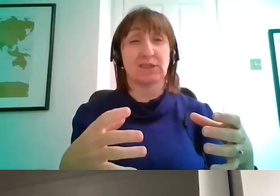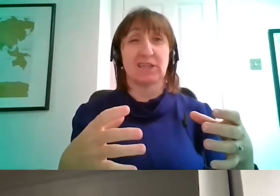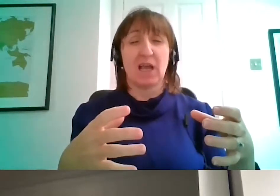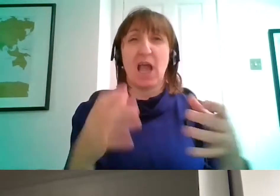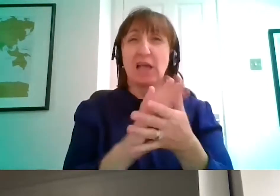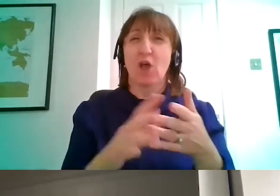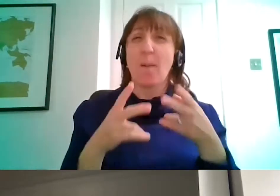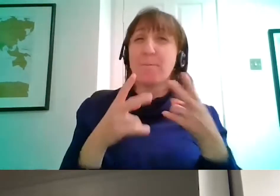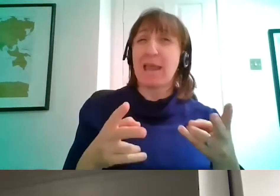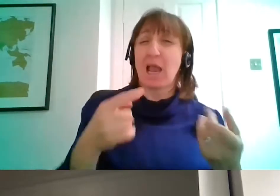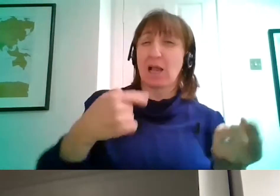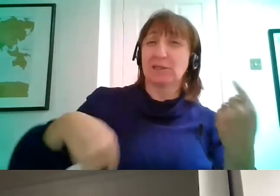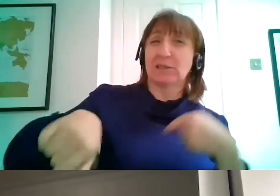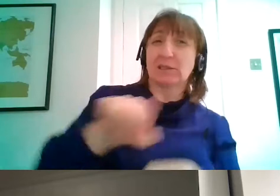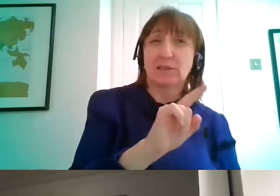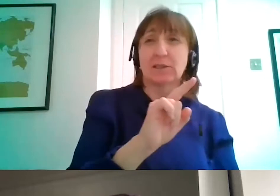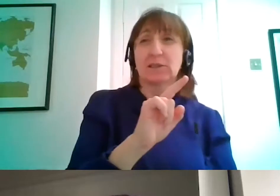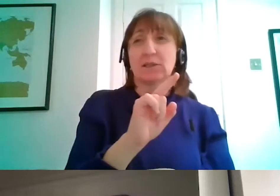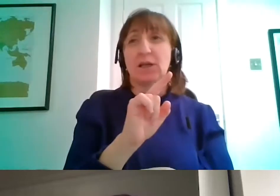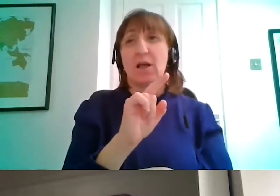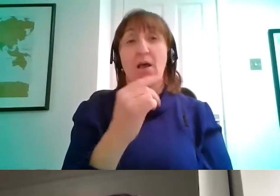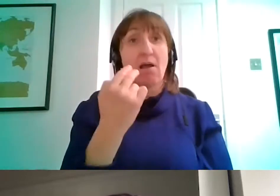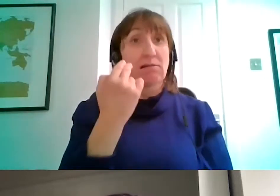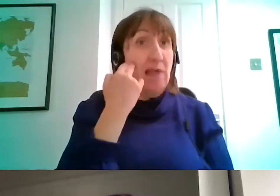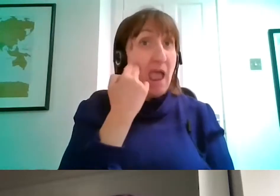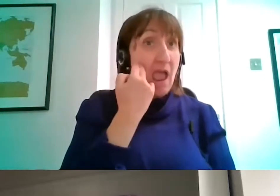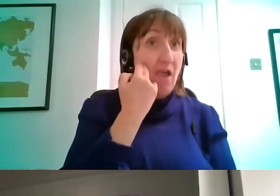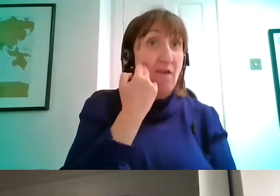means by which deaf people